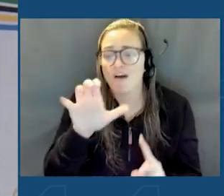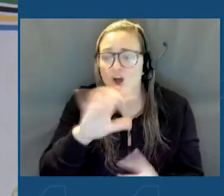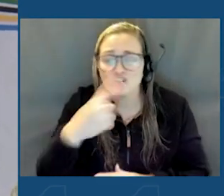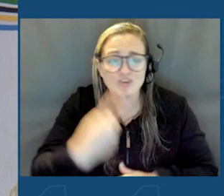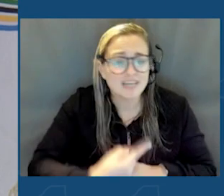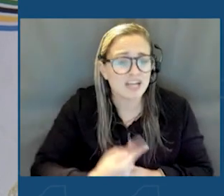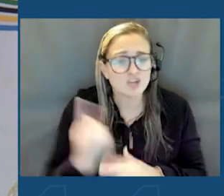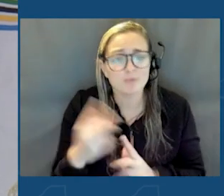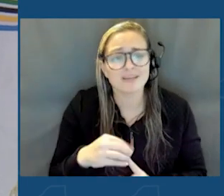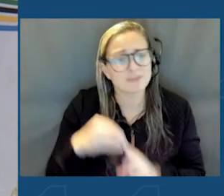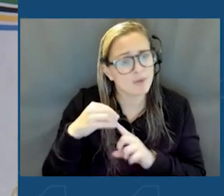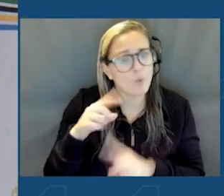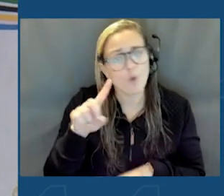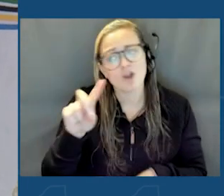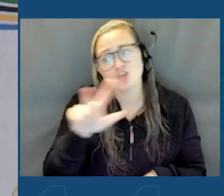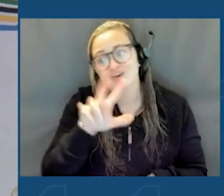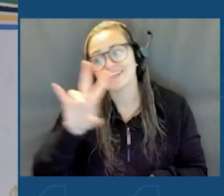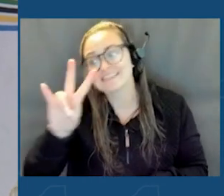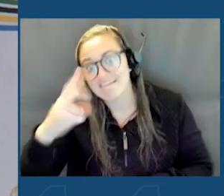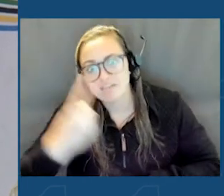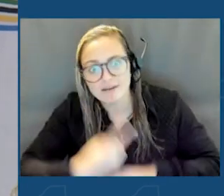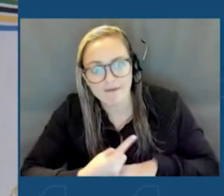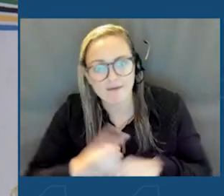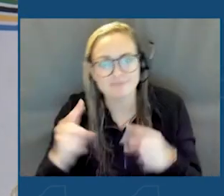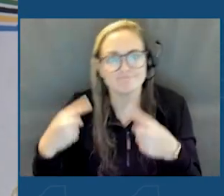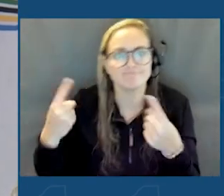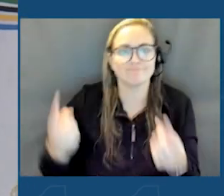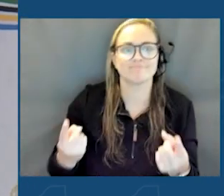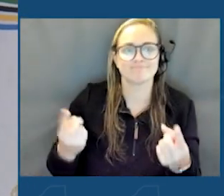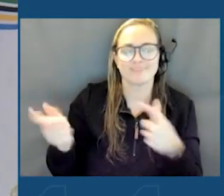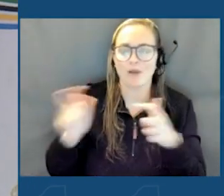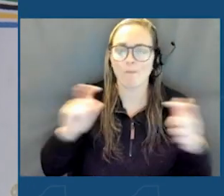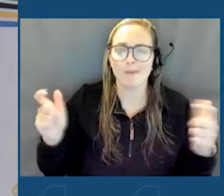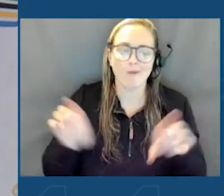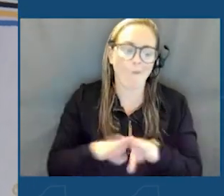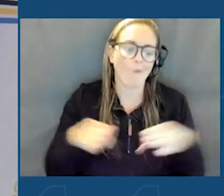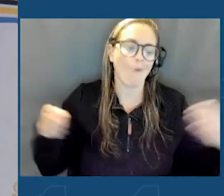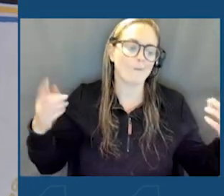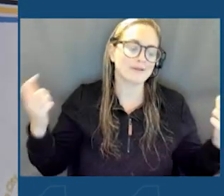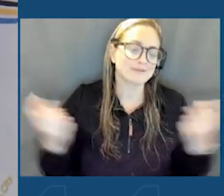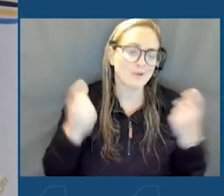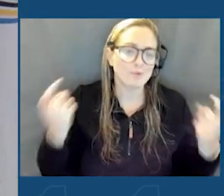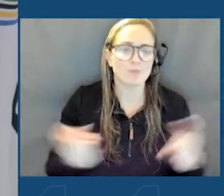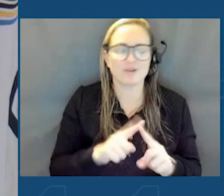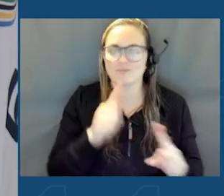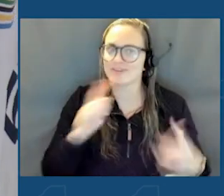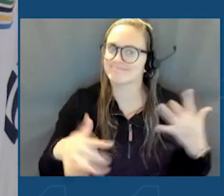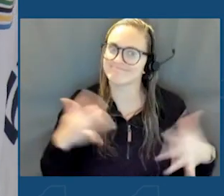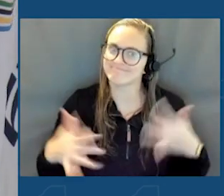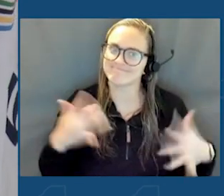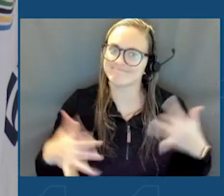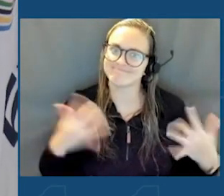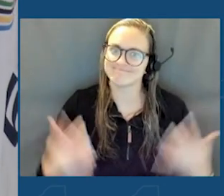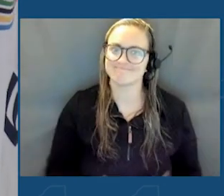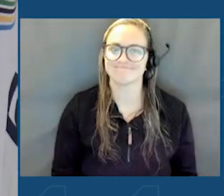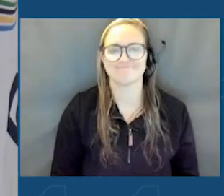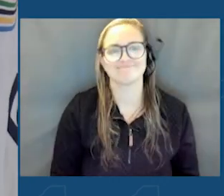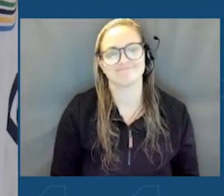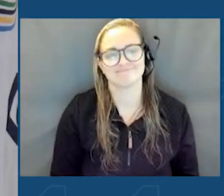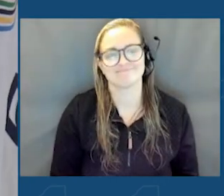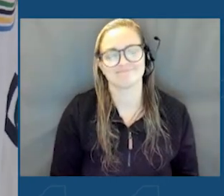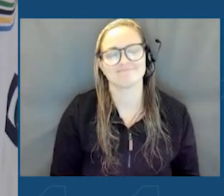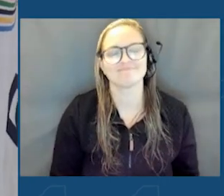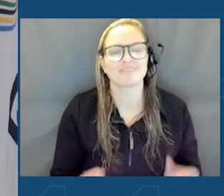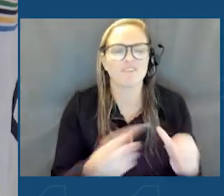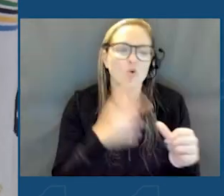It's 137 days till our big opening ceremonies, but I am real excited about this. And first of all, to be back